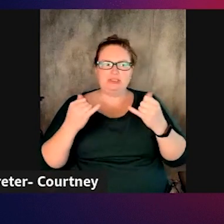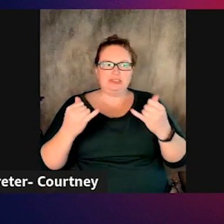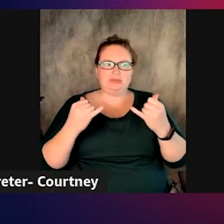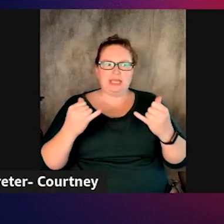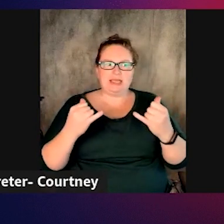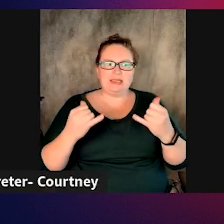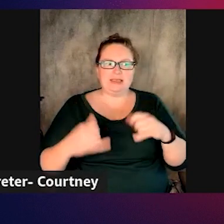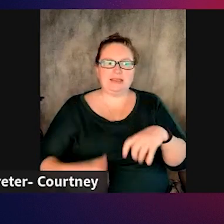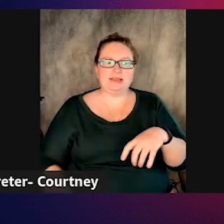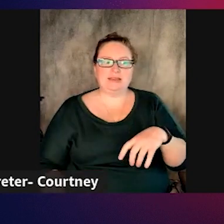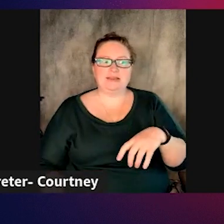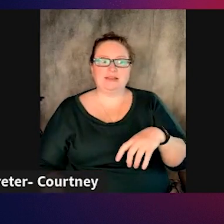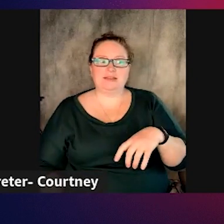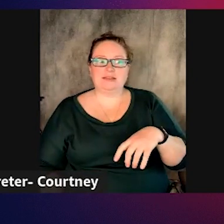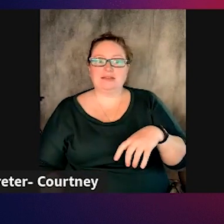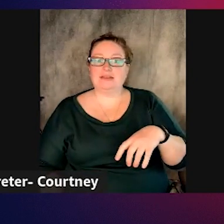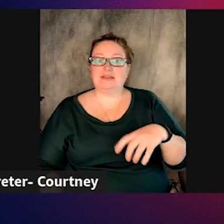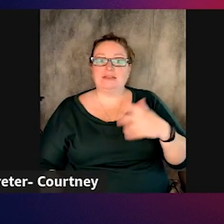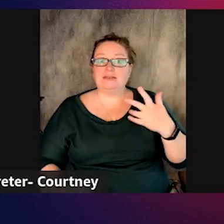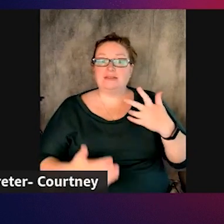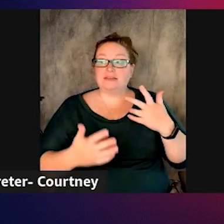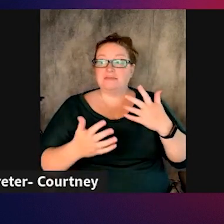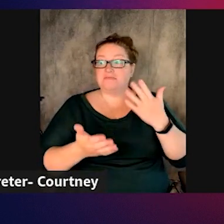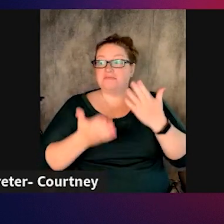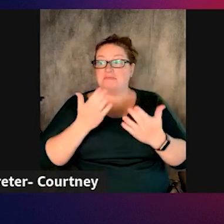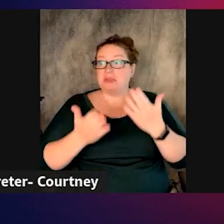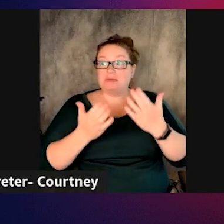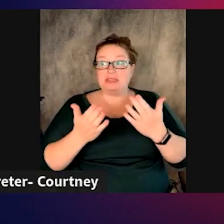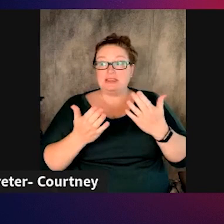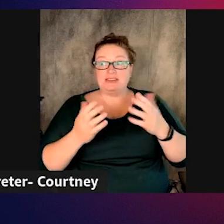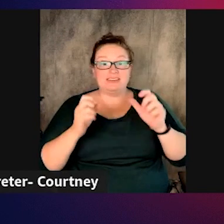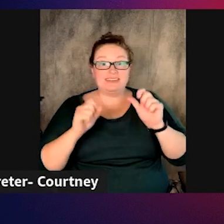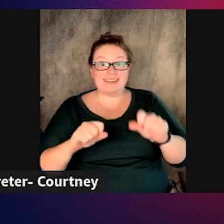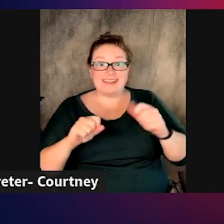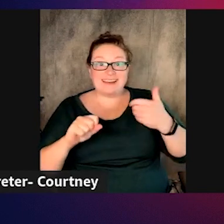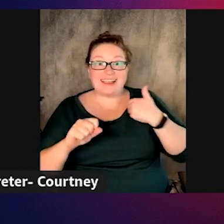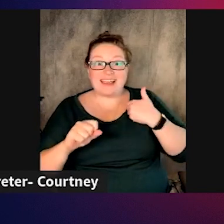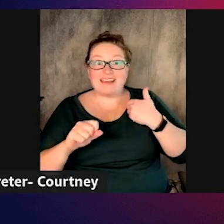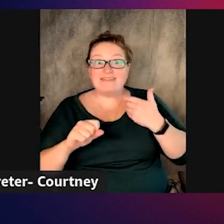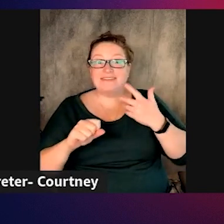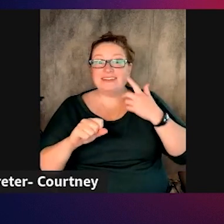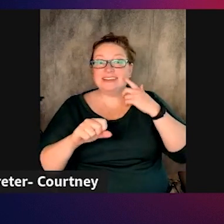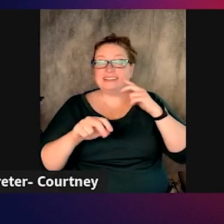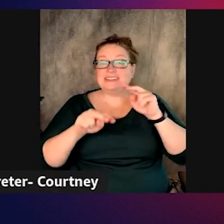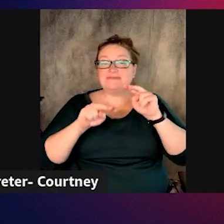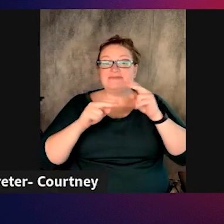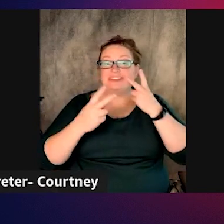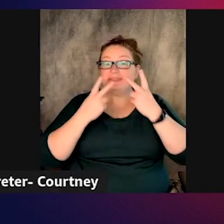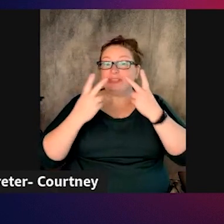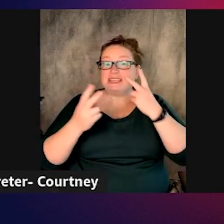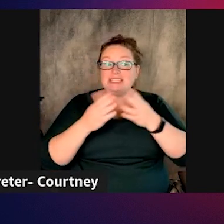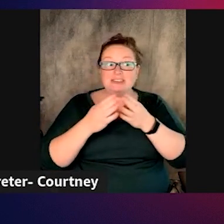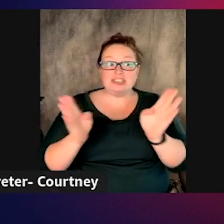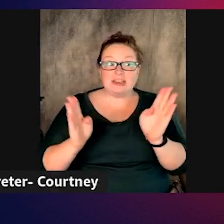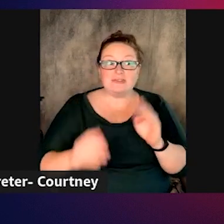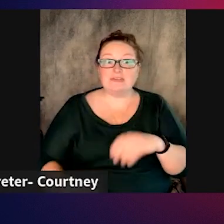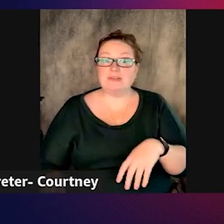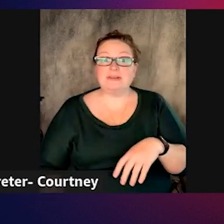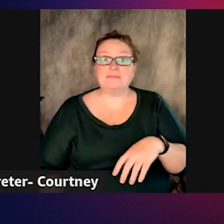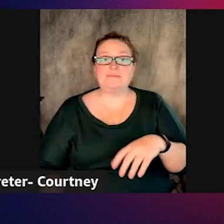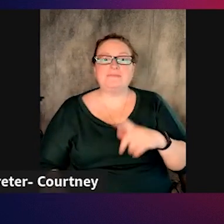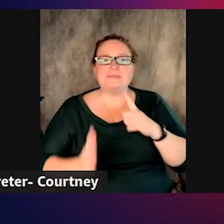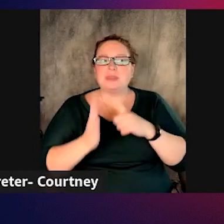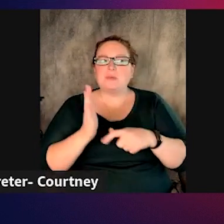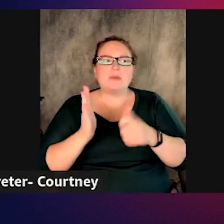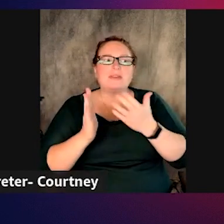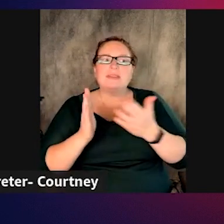is it? And maybe we could do a bit on observability in general. Like what are the things that people should be thinking about when